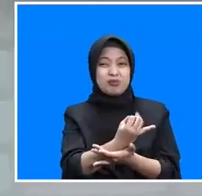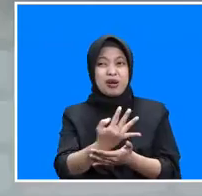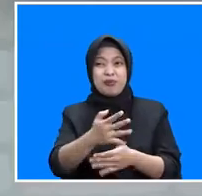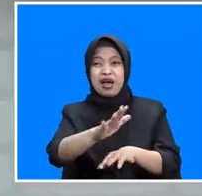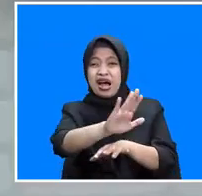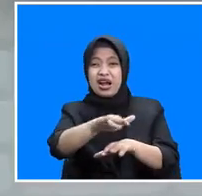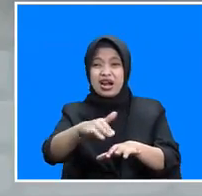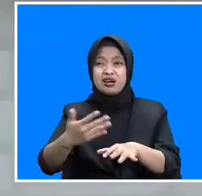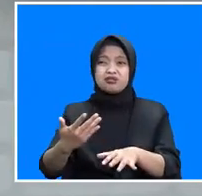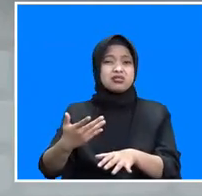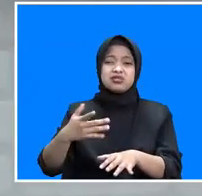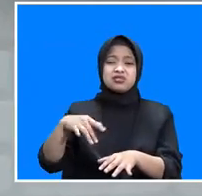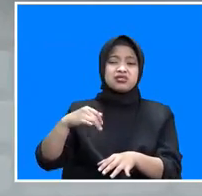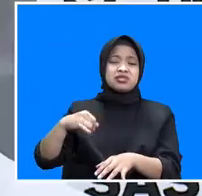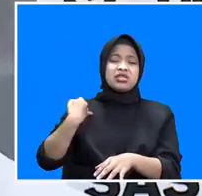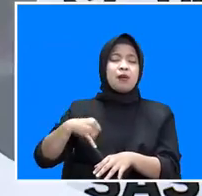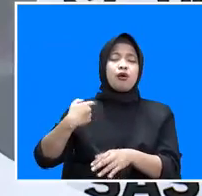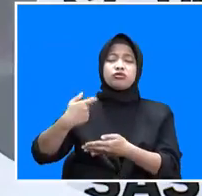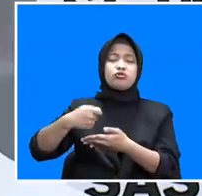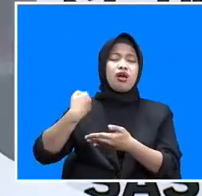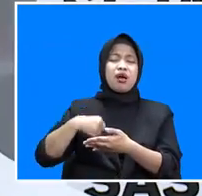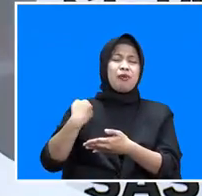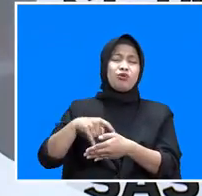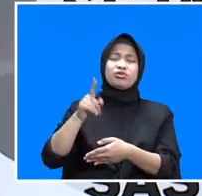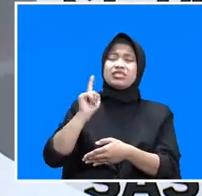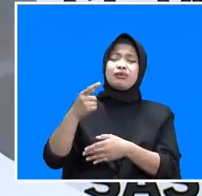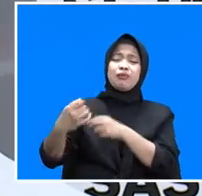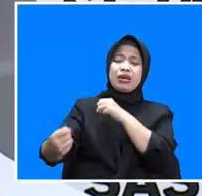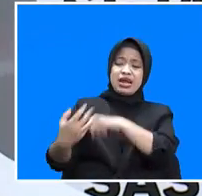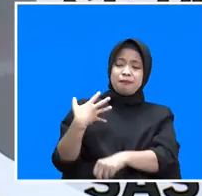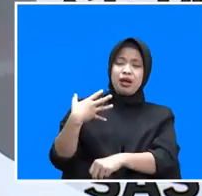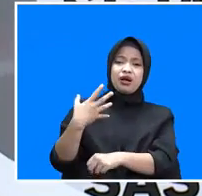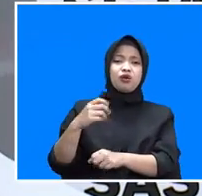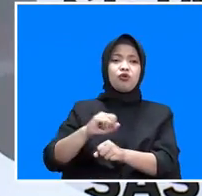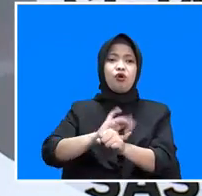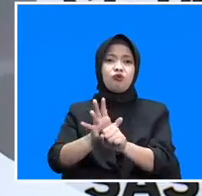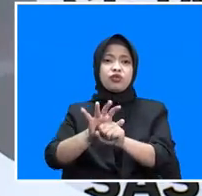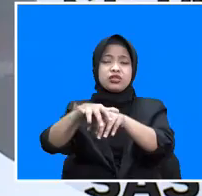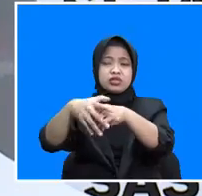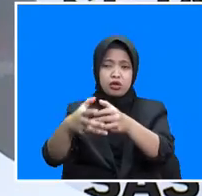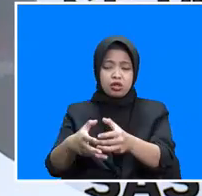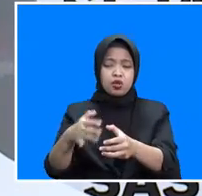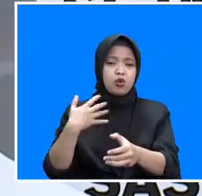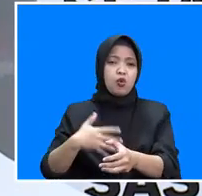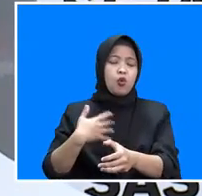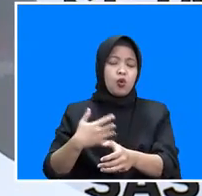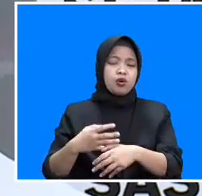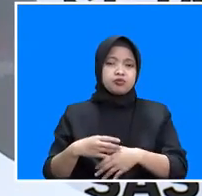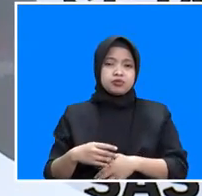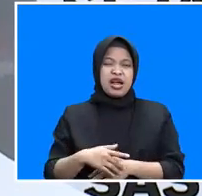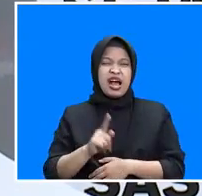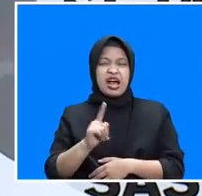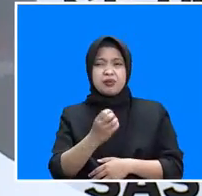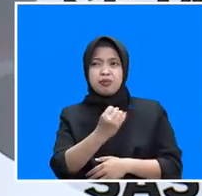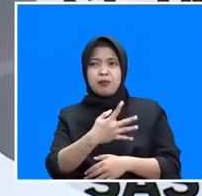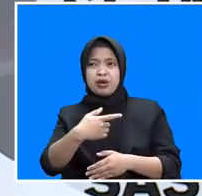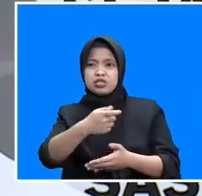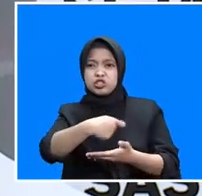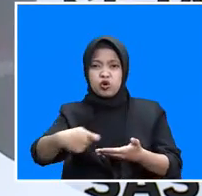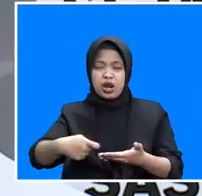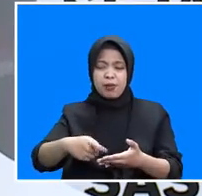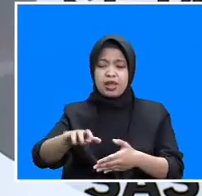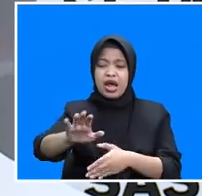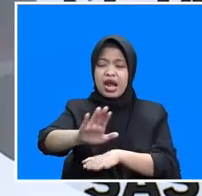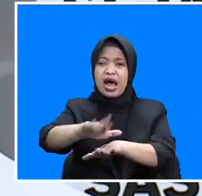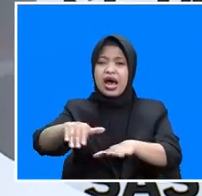the socioeconomic impact of their families, but also children in you know, areas like Papua in the early